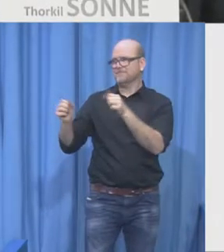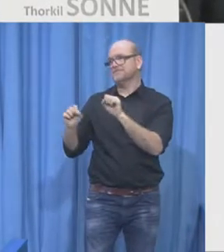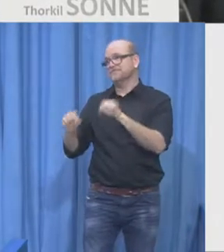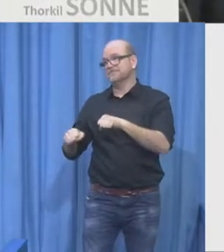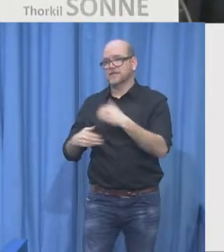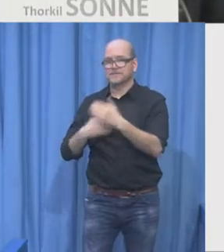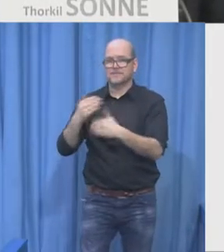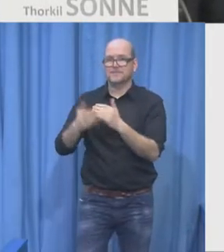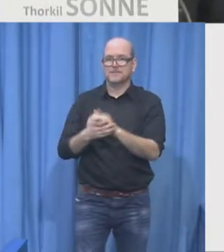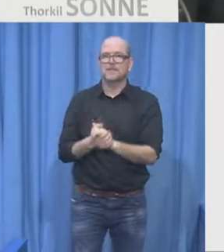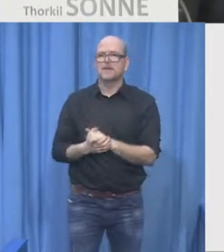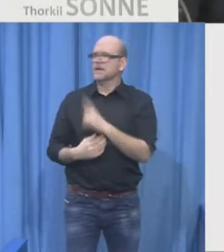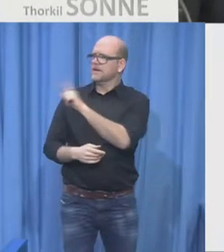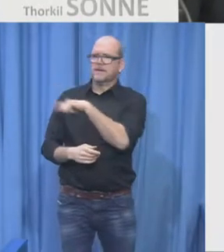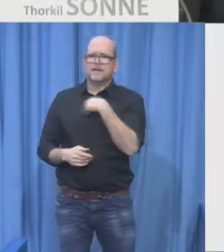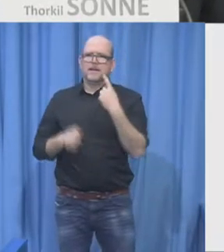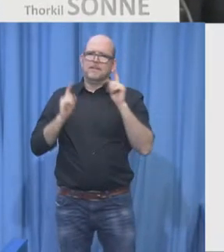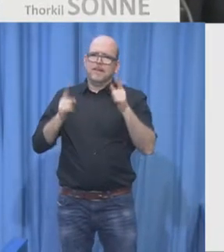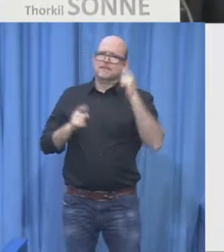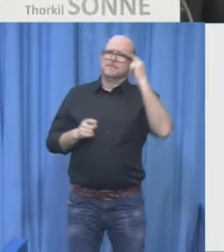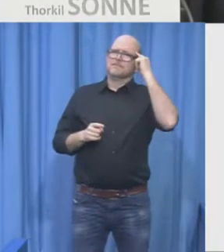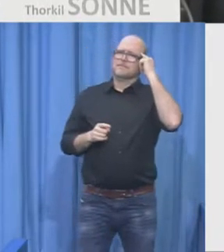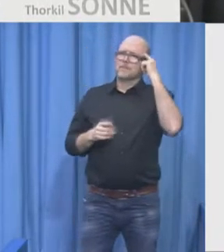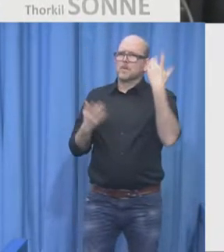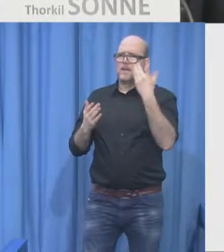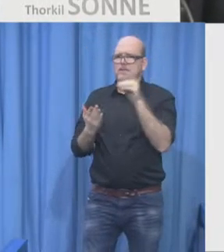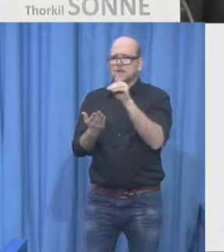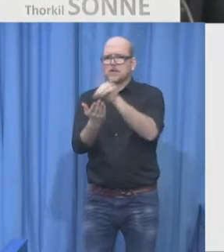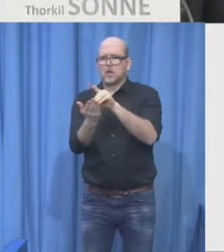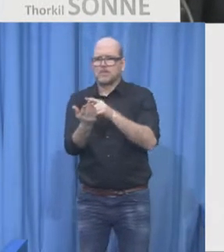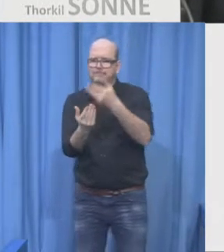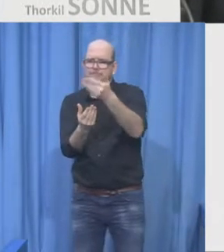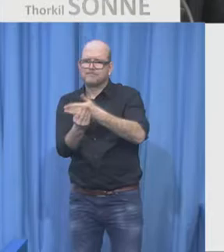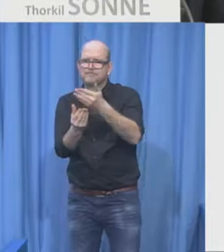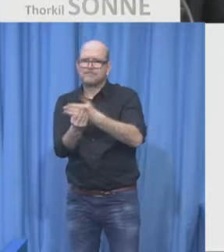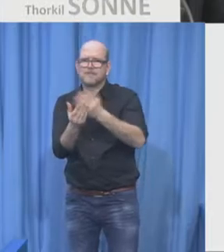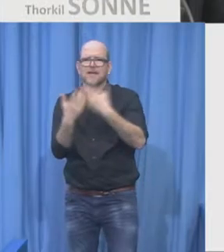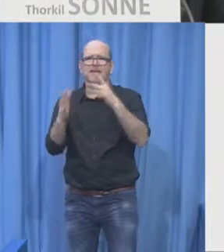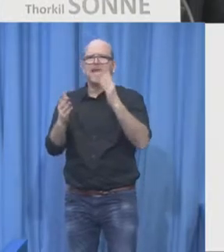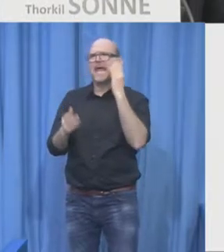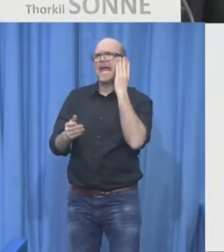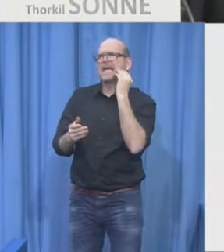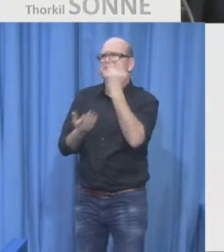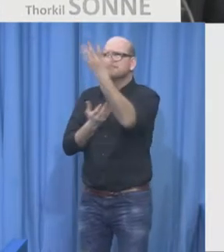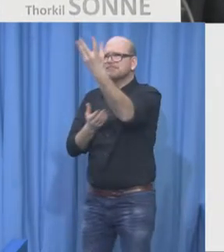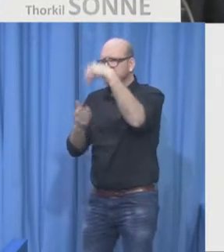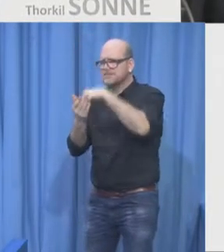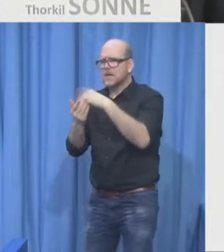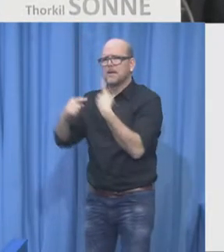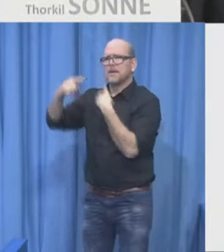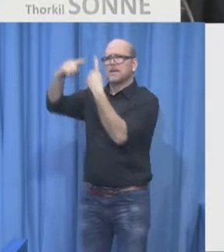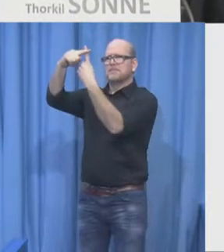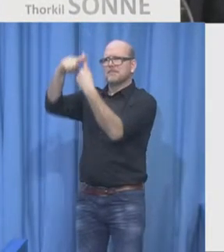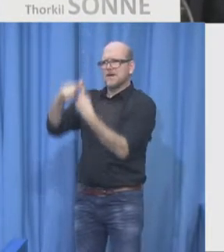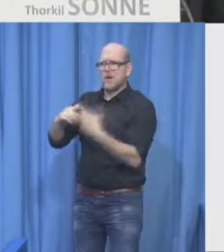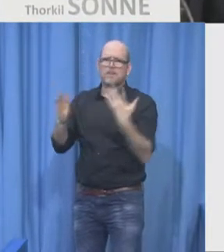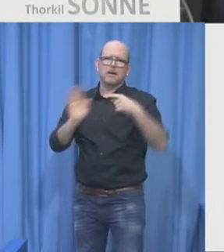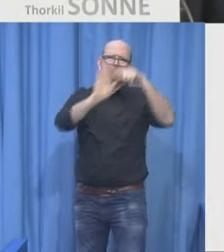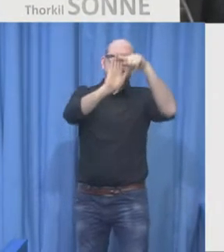to document what works, what does not work, and scale through technology-based